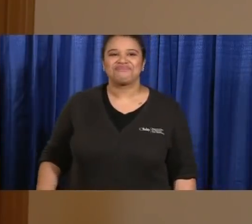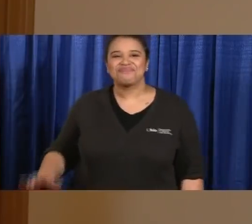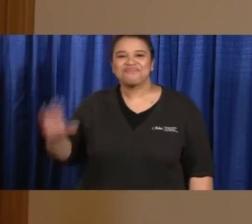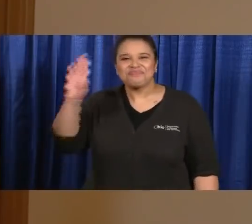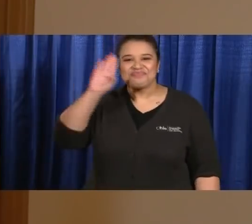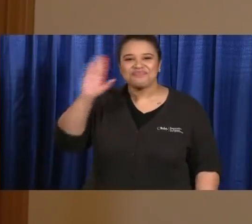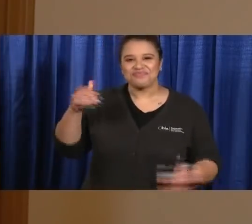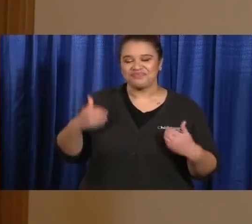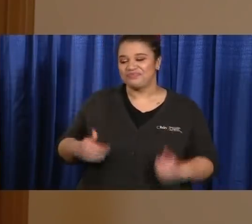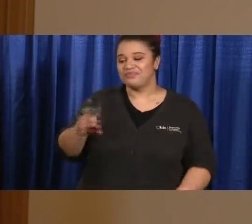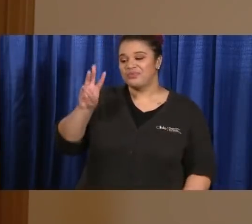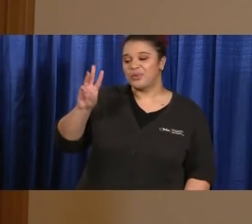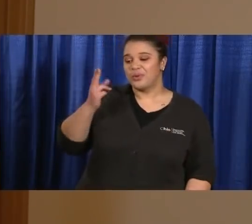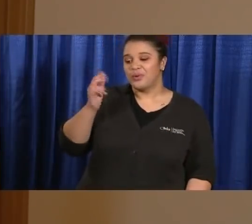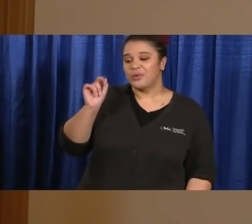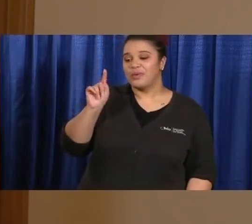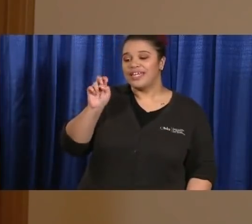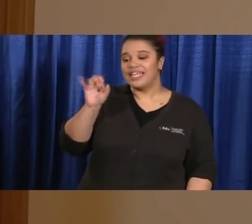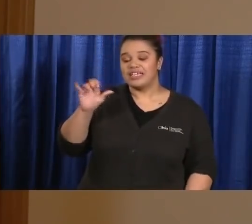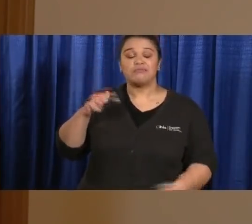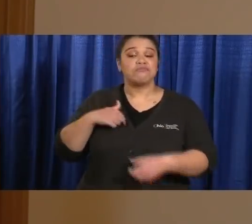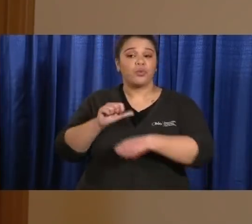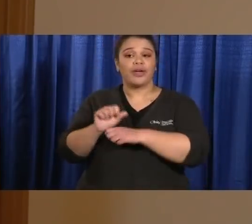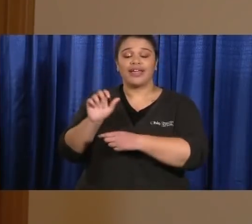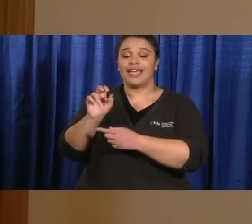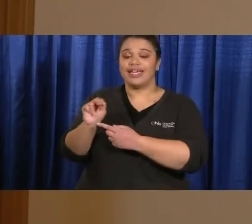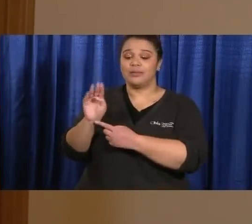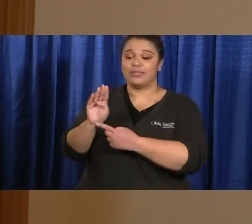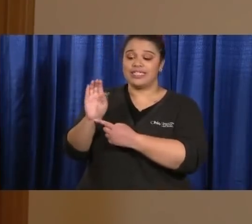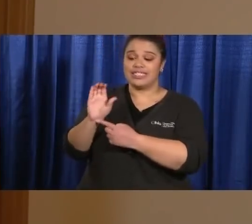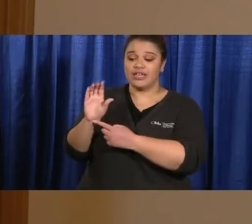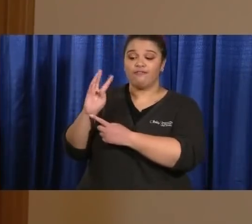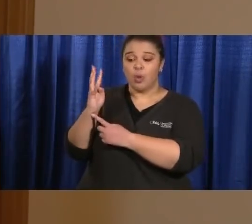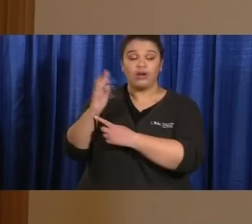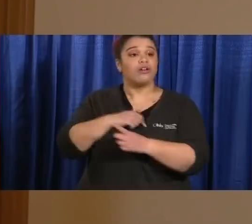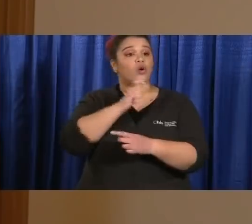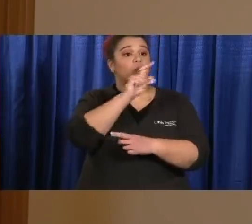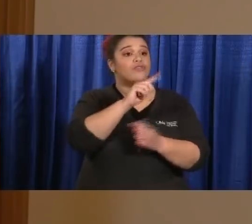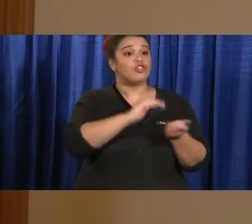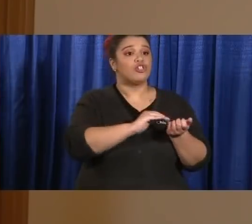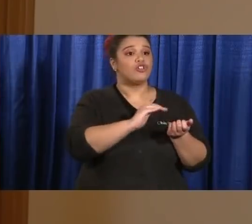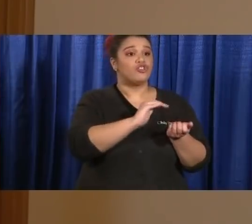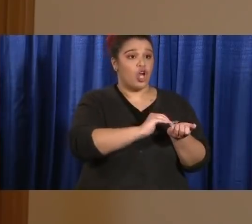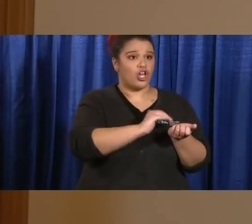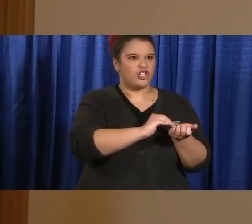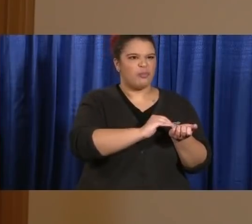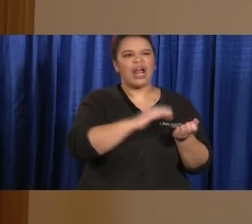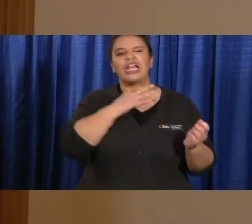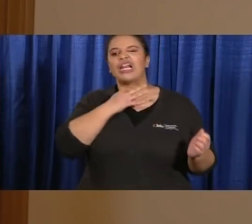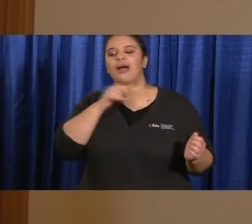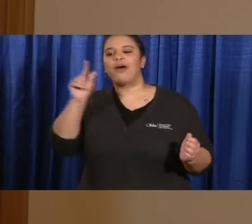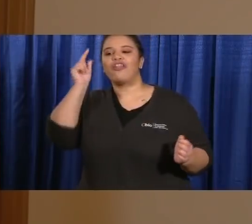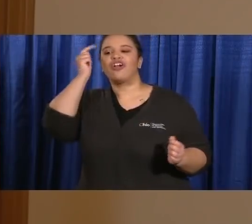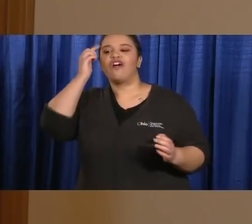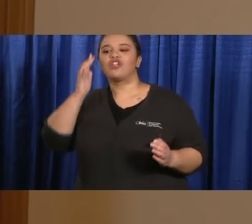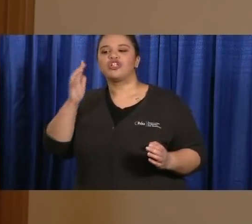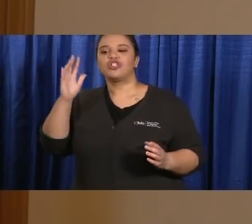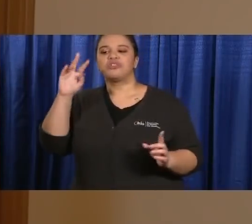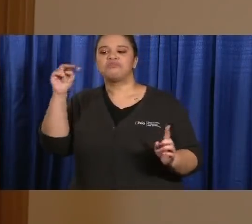Hi, Whitney Harding from NBC4. My question is for Dr. Acton, but I would also like to hear Governor DeWine's thoughts on this as